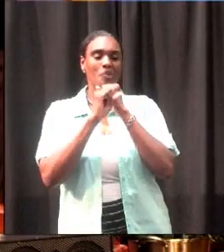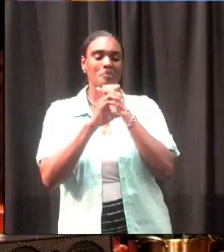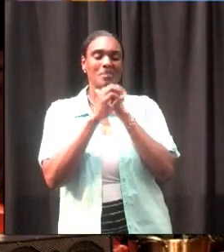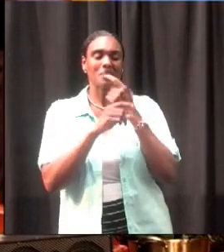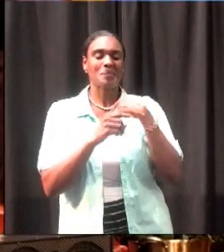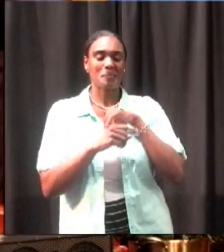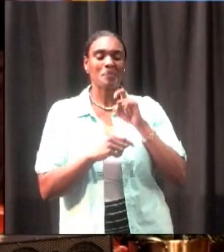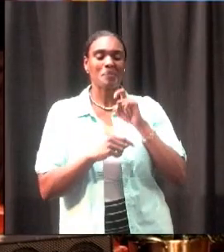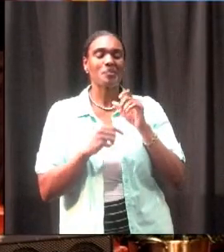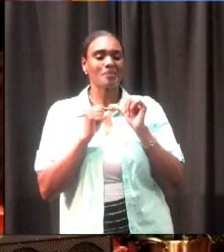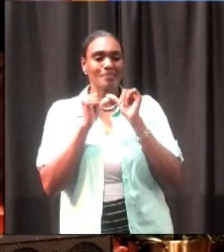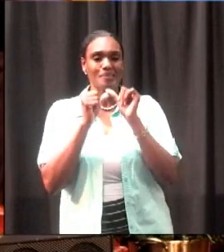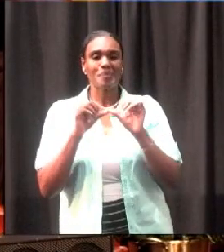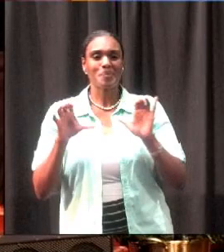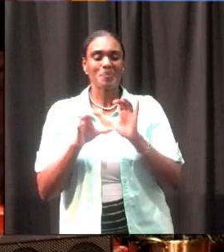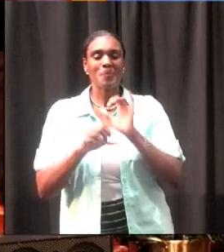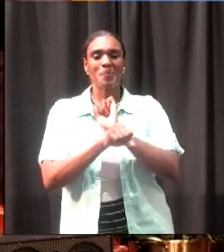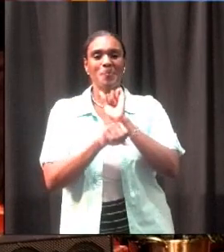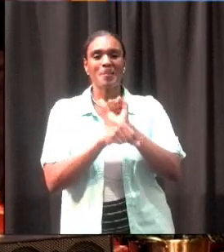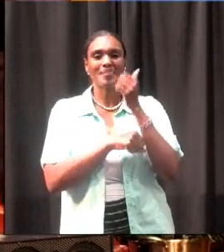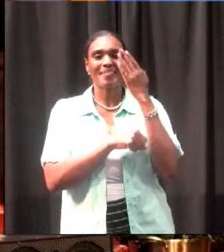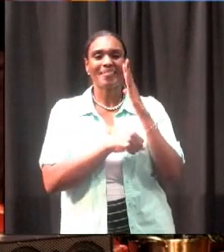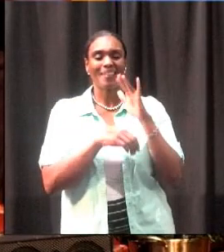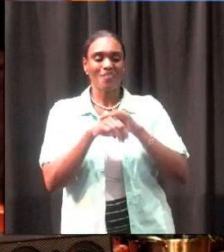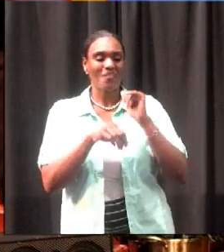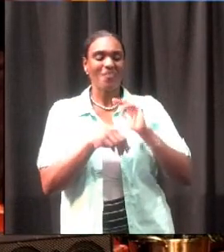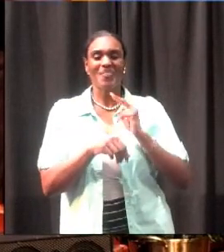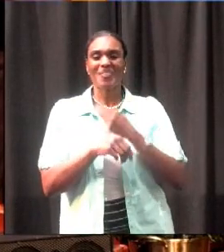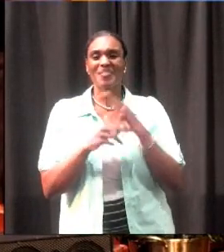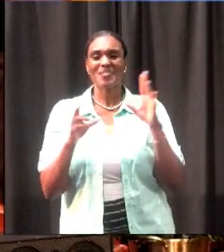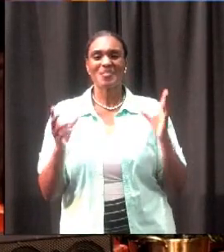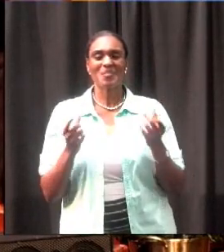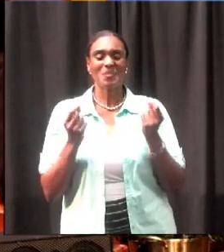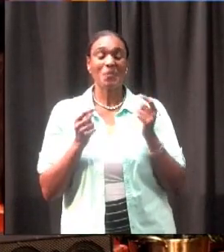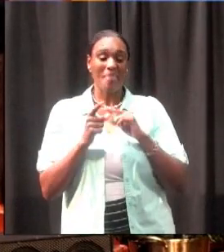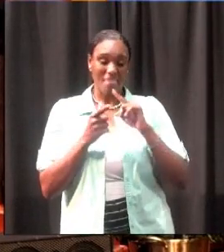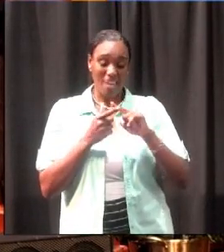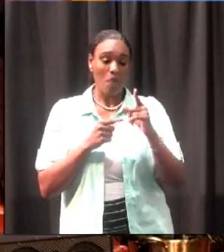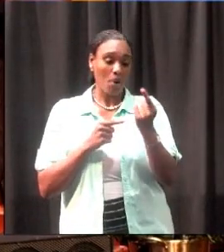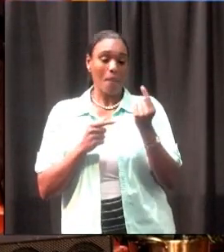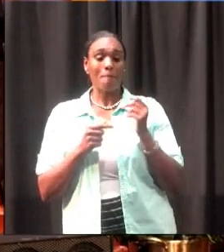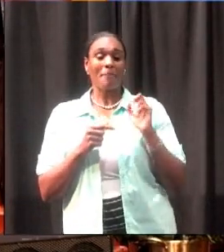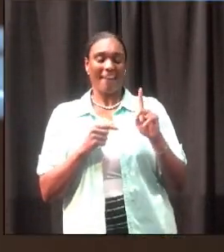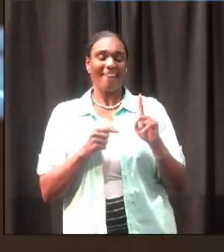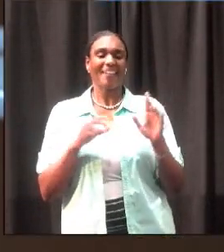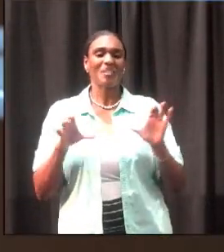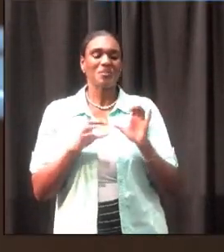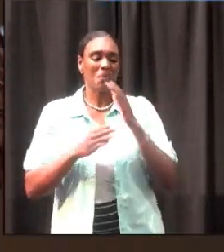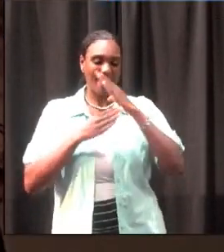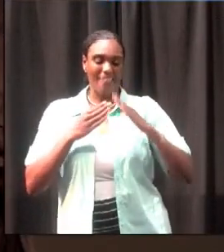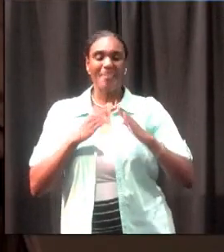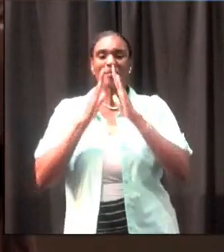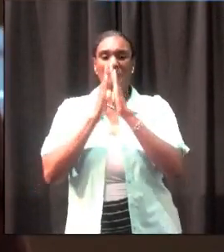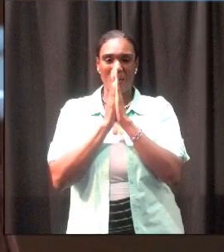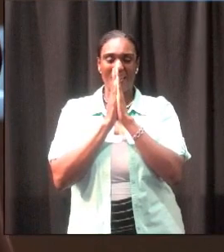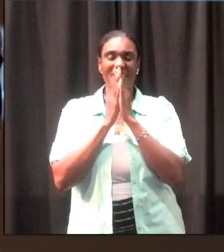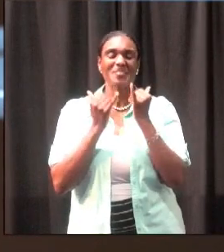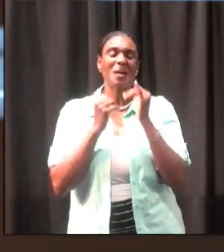to do the works that God is calling us to do. And after them, I will come back and I will give the benediction. So let's receive some announcements at this